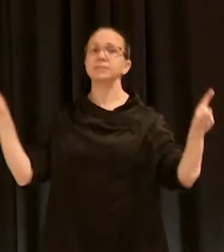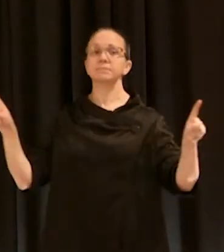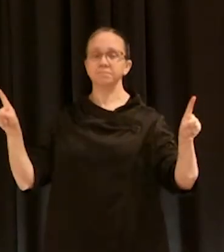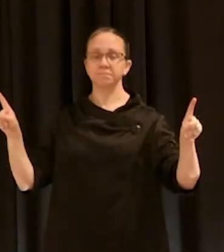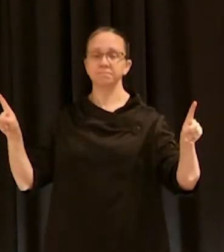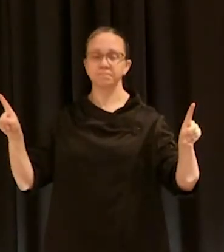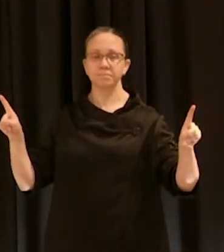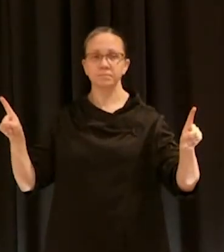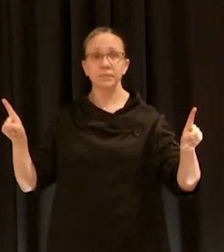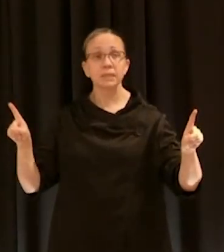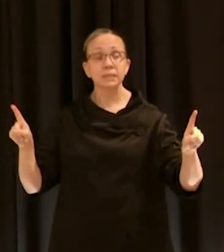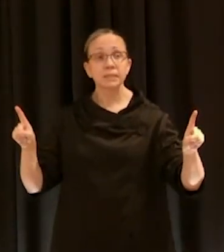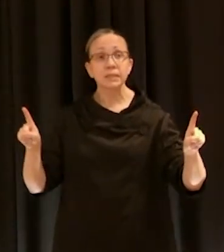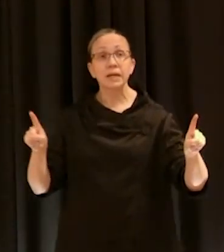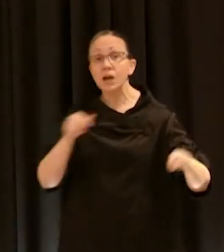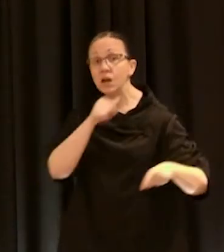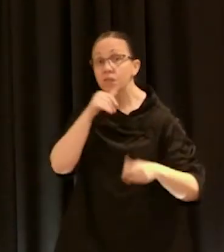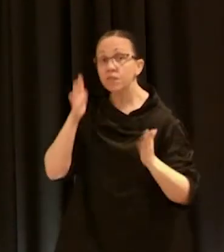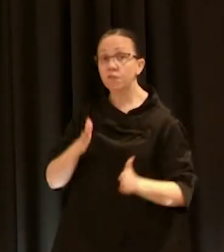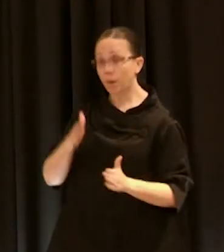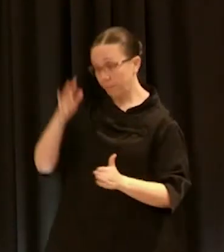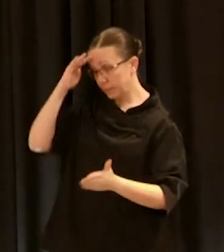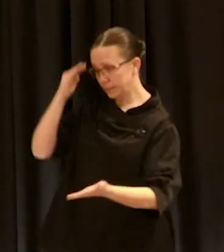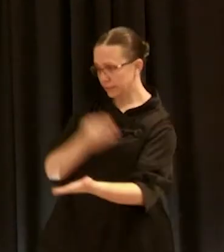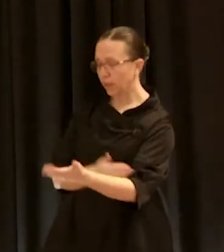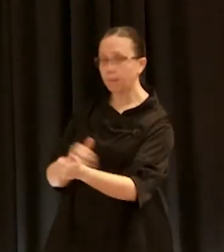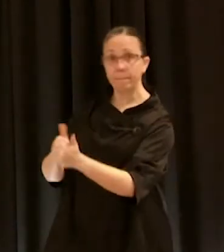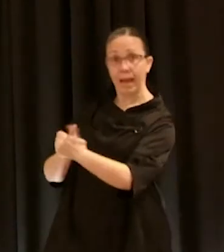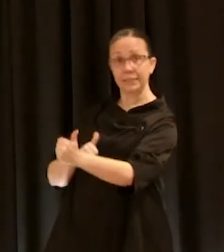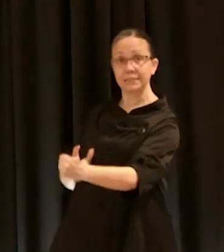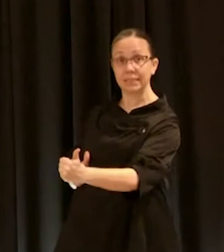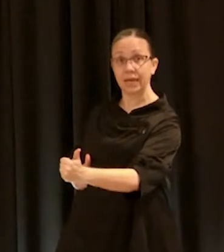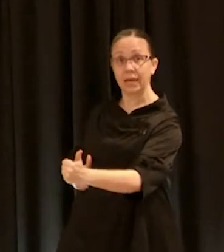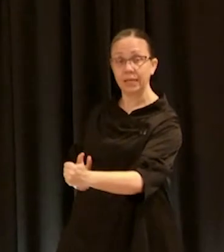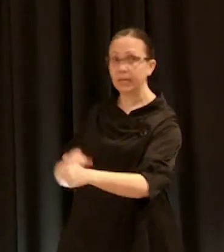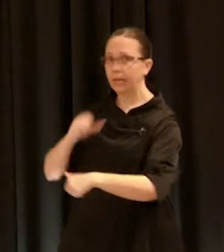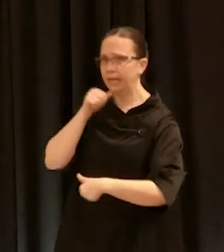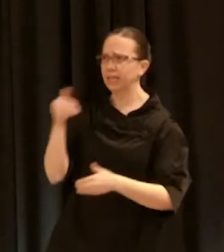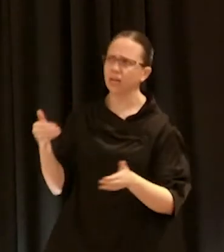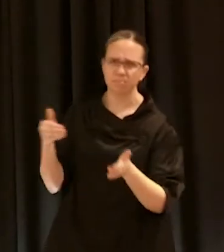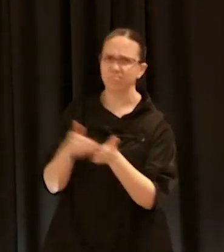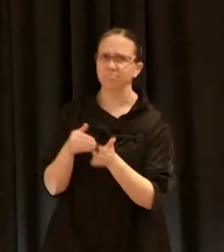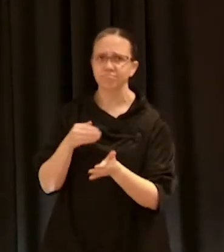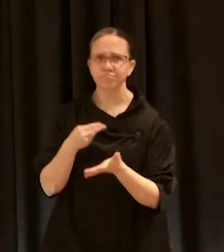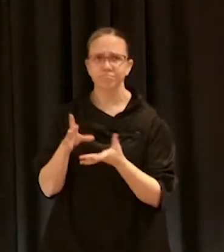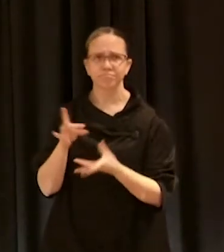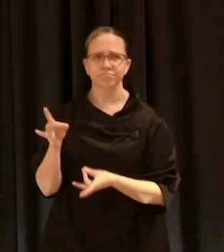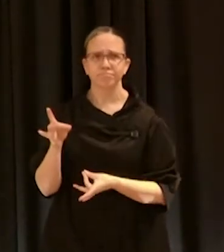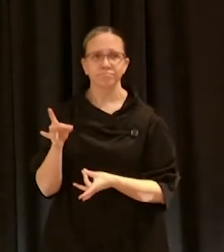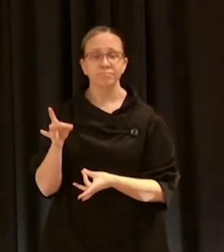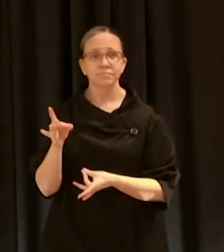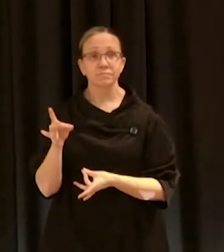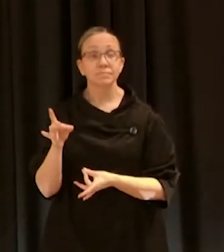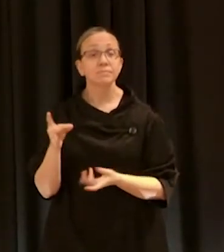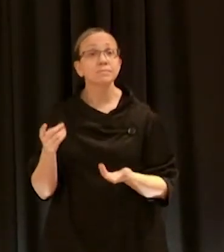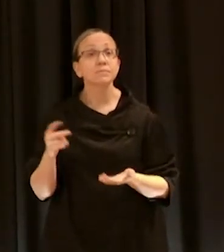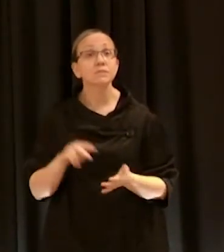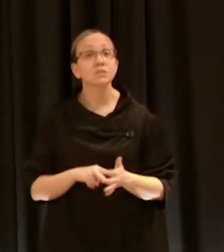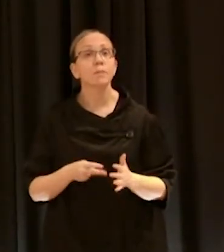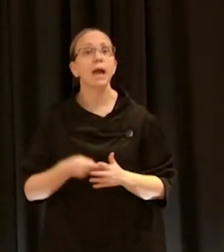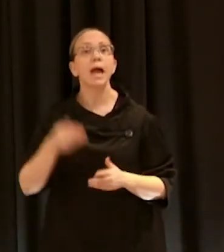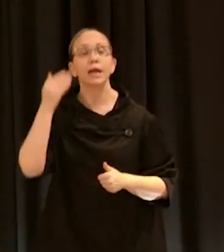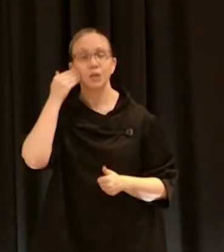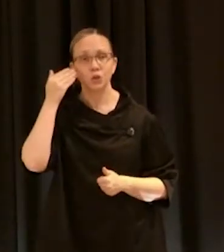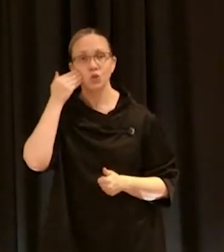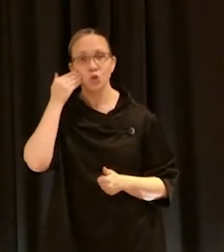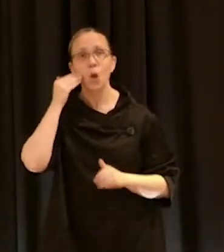difference. The prodigal son backslid. He did not blaspheme. Therefore, he